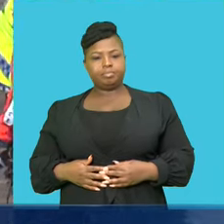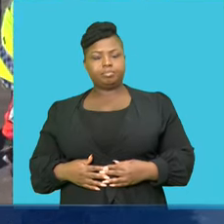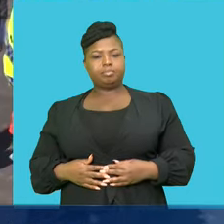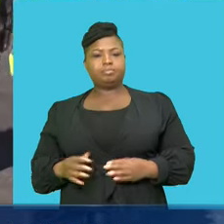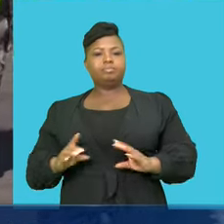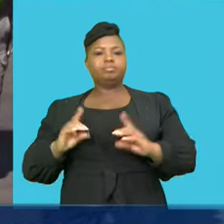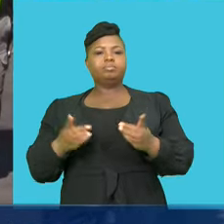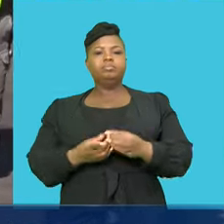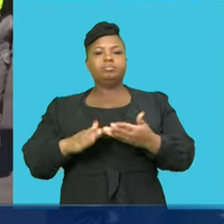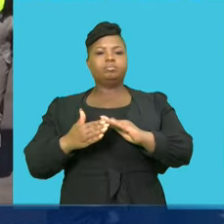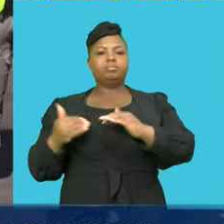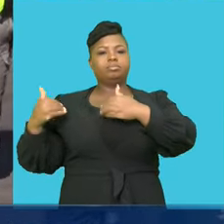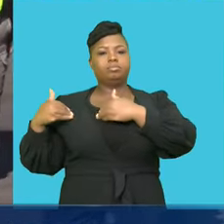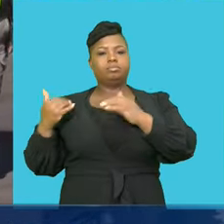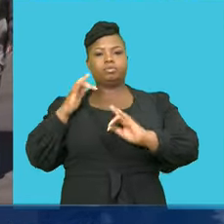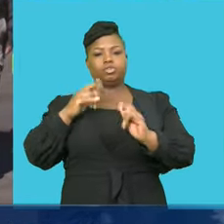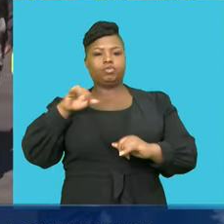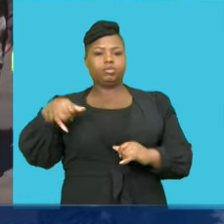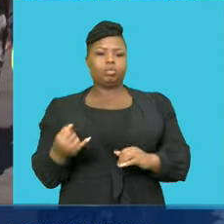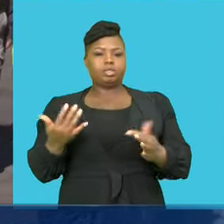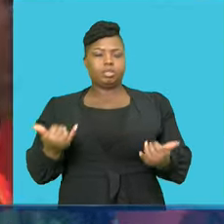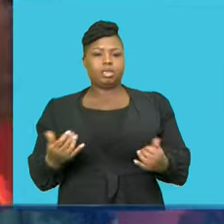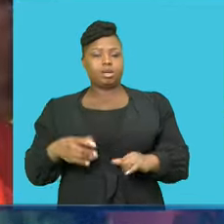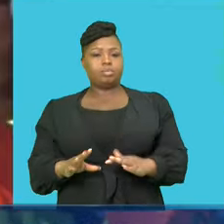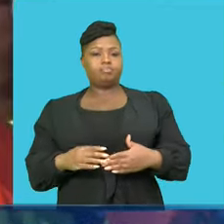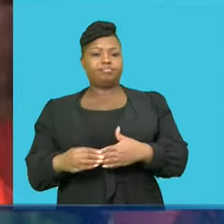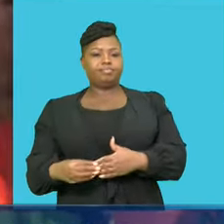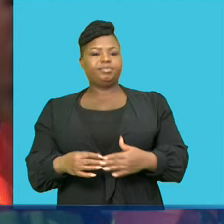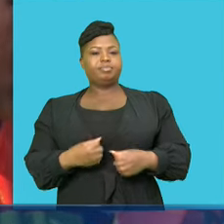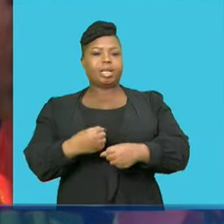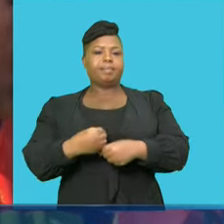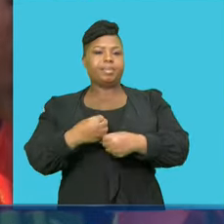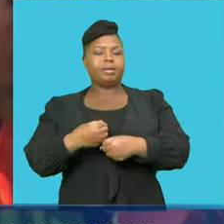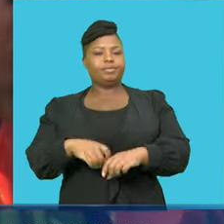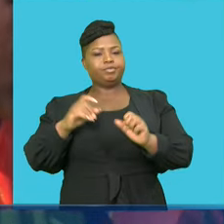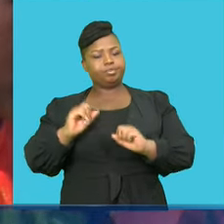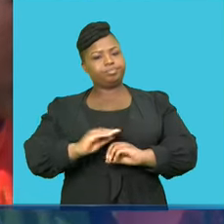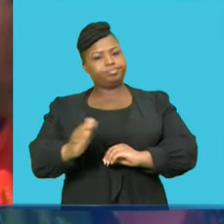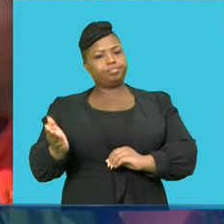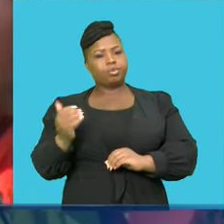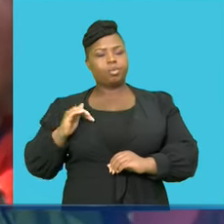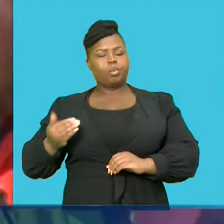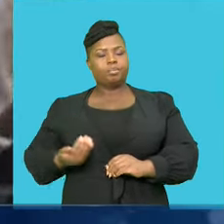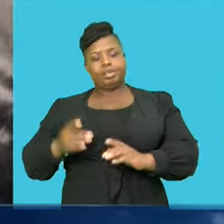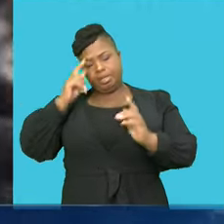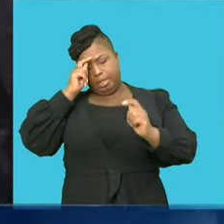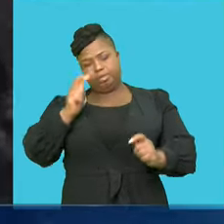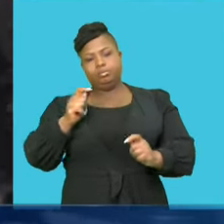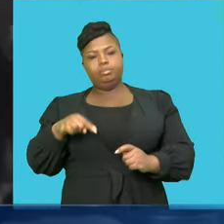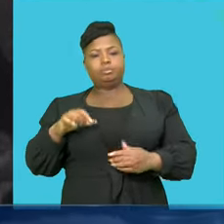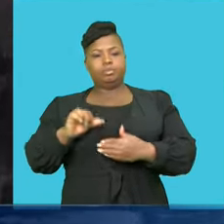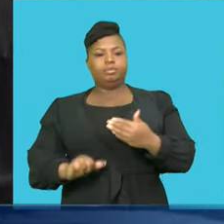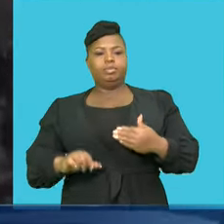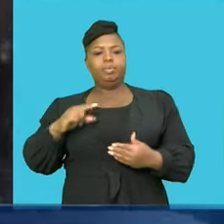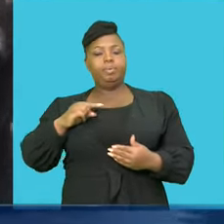Isebe lokhuseleko loluntu kwisixeko saseGoli liqhube inkqubo yokuqaphela abasetyhini kule nyanga yabo